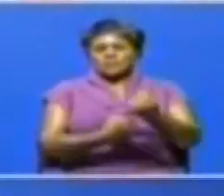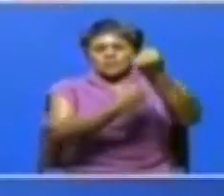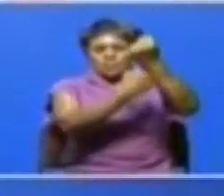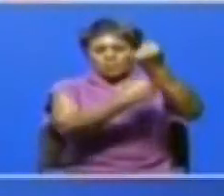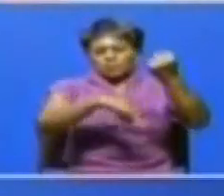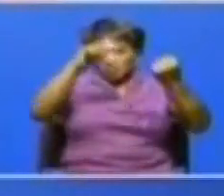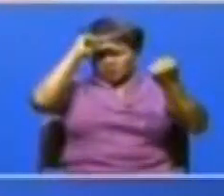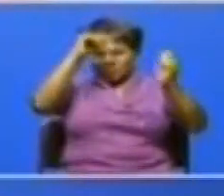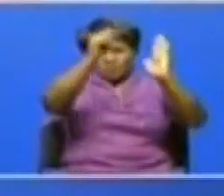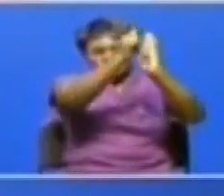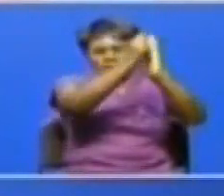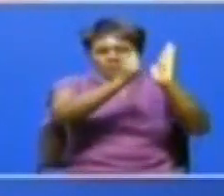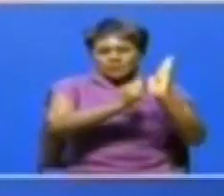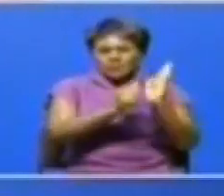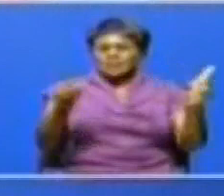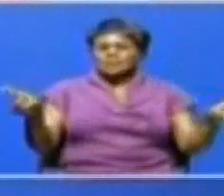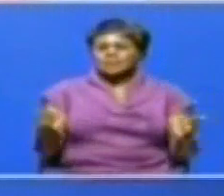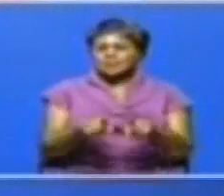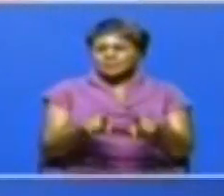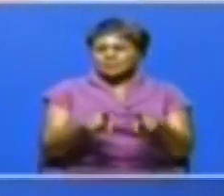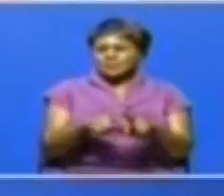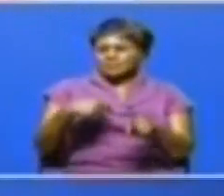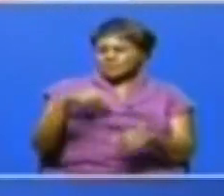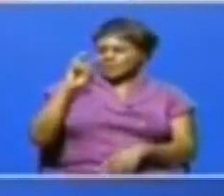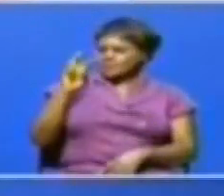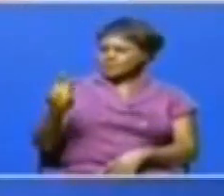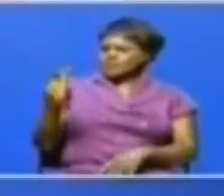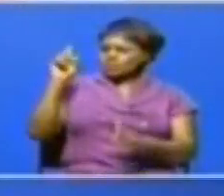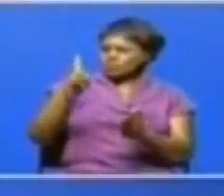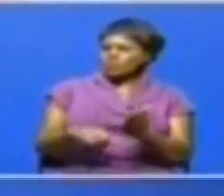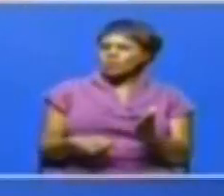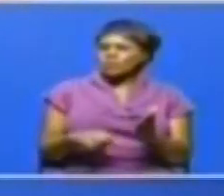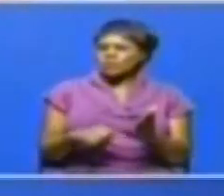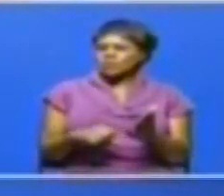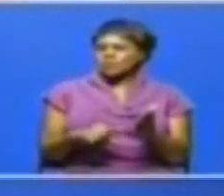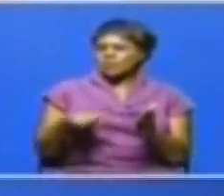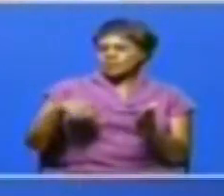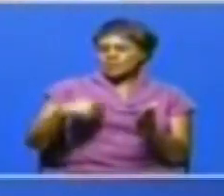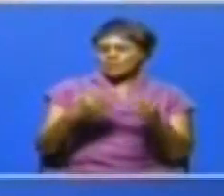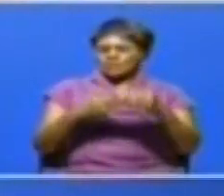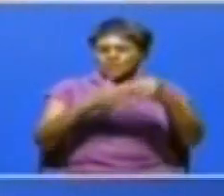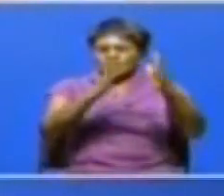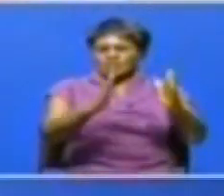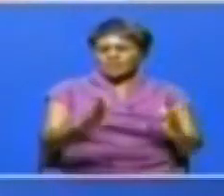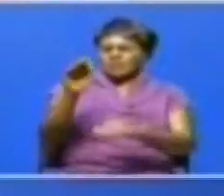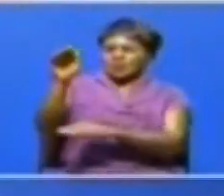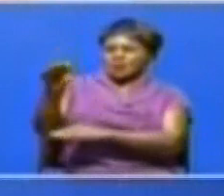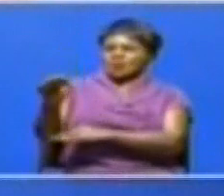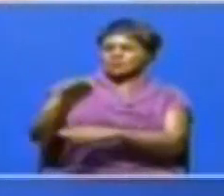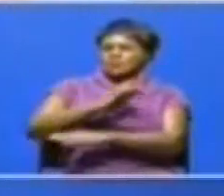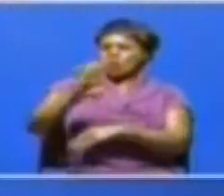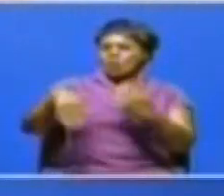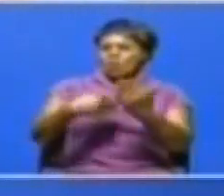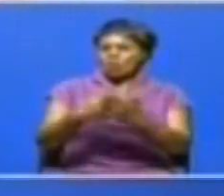the government agenda, and that what I can see is we as leaders, we are calling upon all